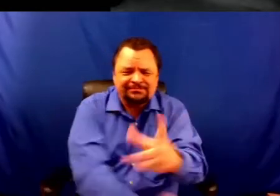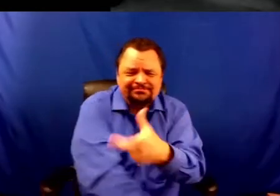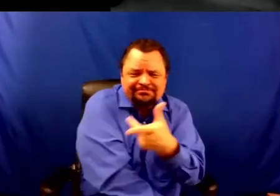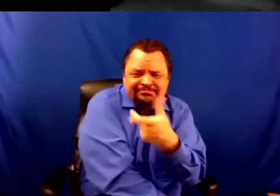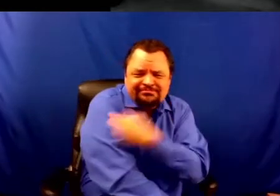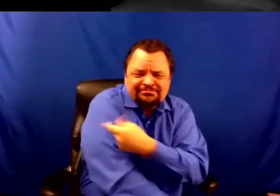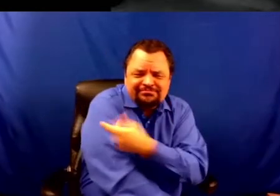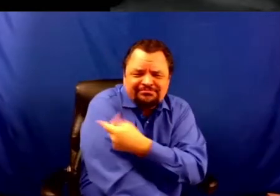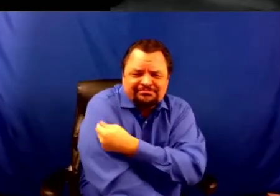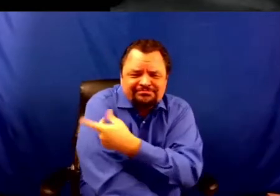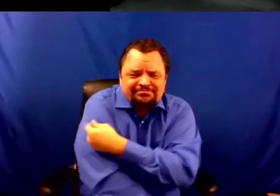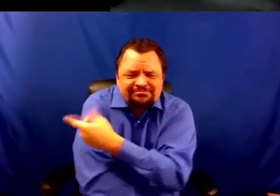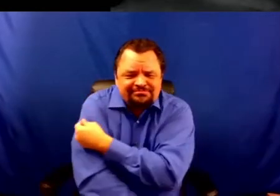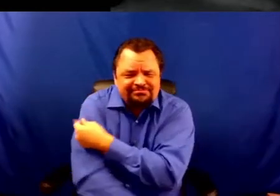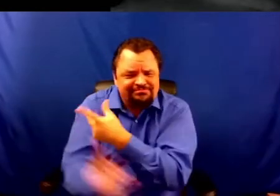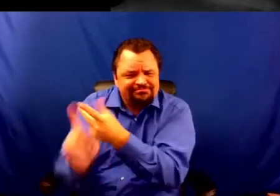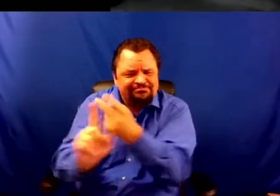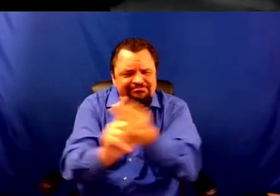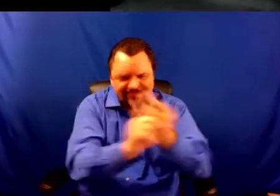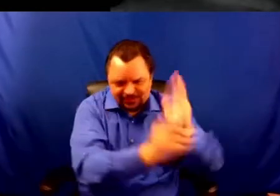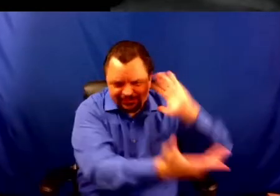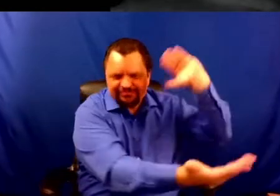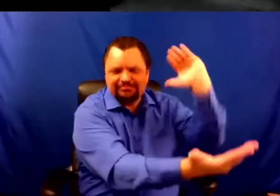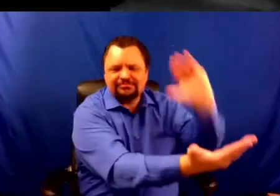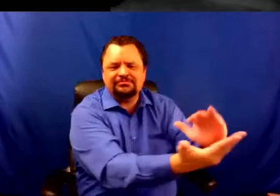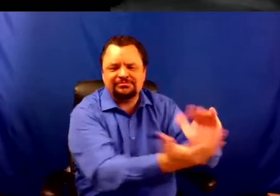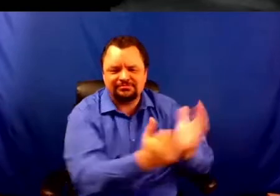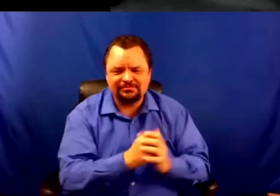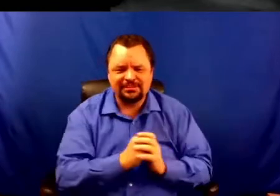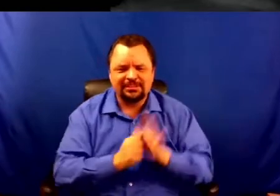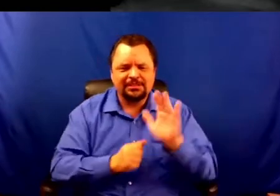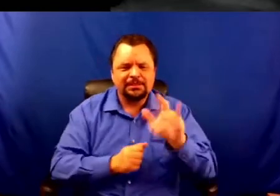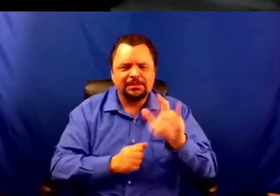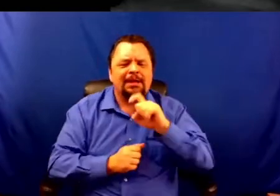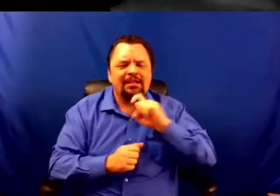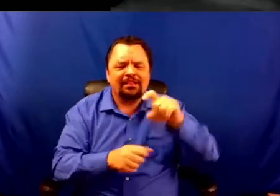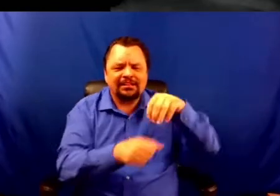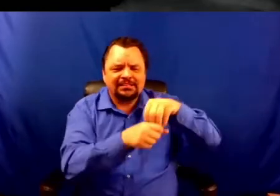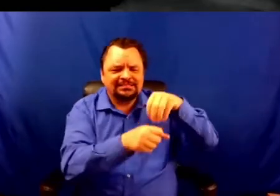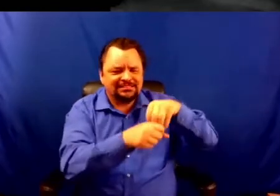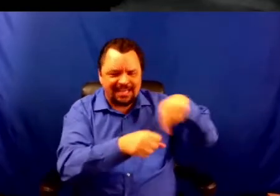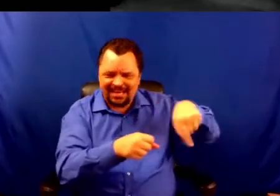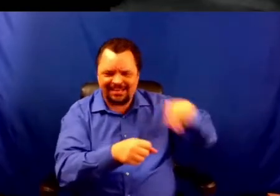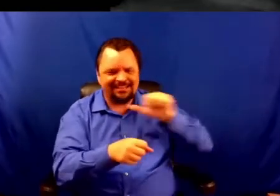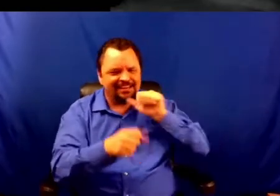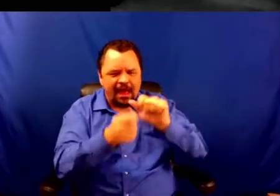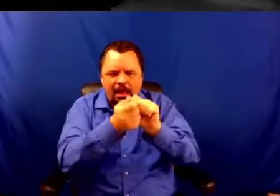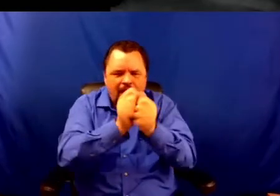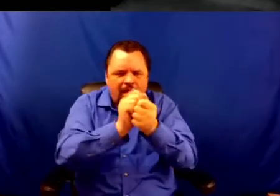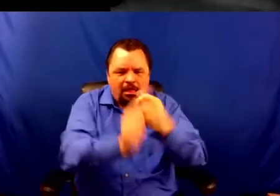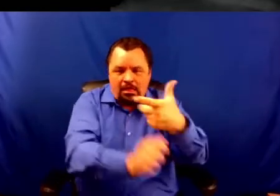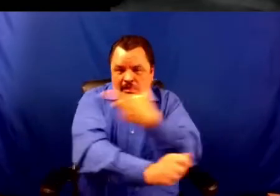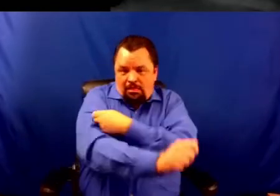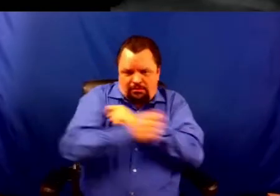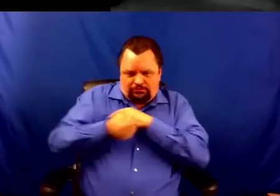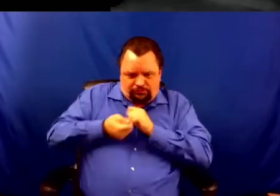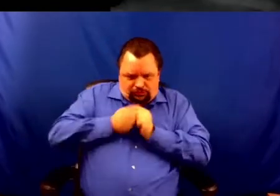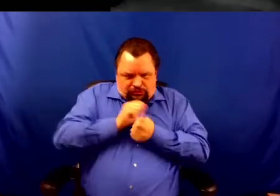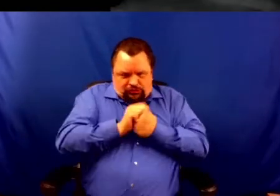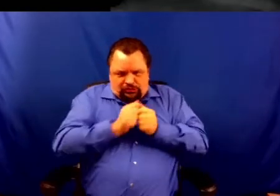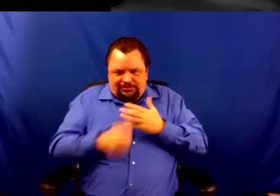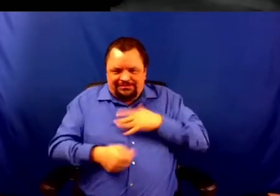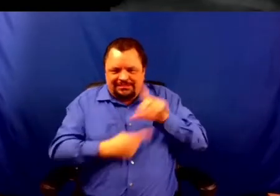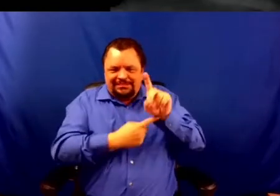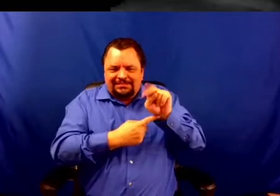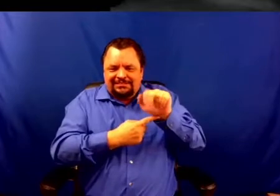magnetic metal in the vaccine. It doesn't alter your DNA. I mean, all those things are crazy myths out